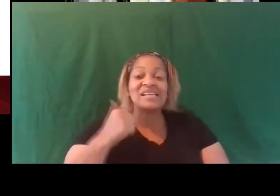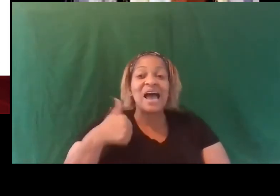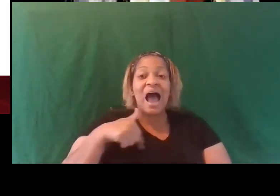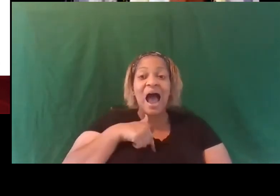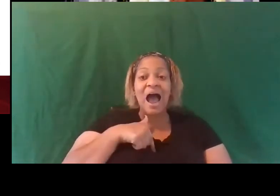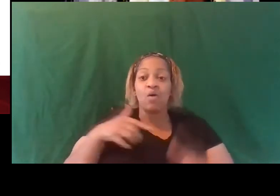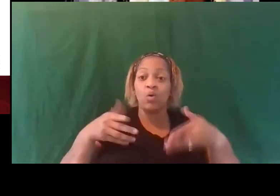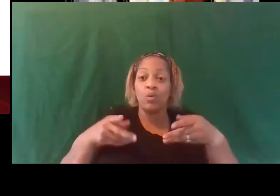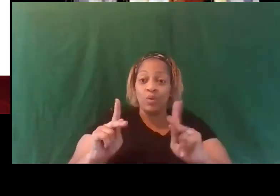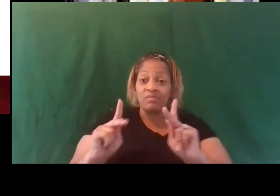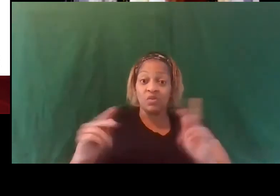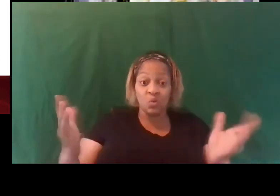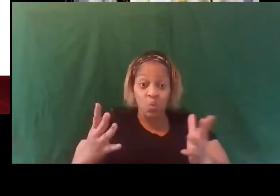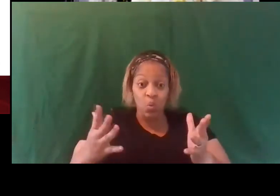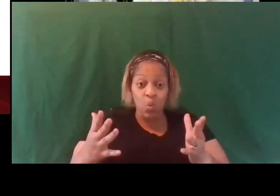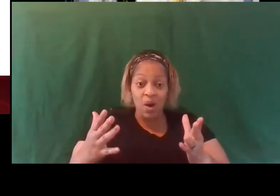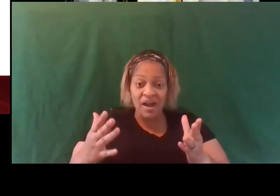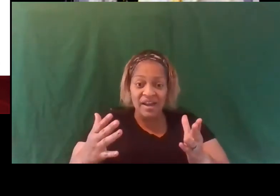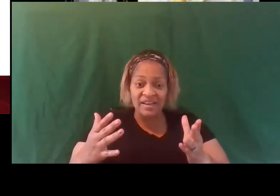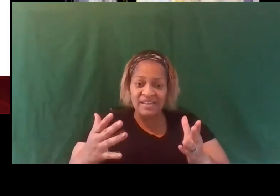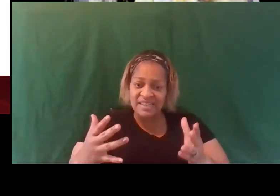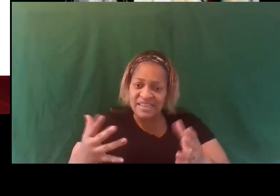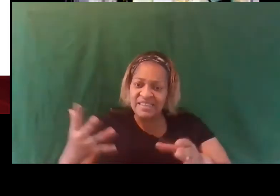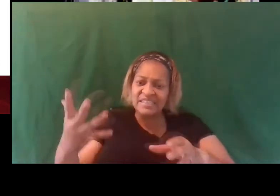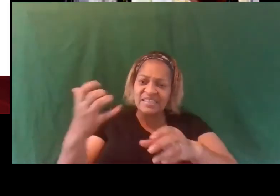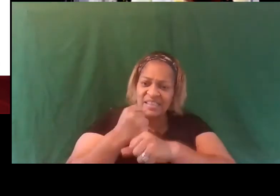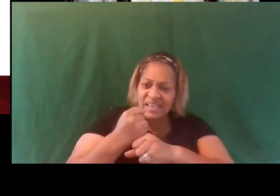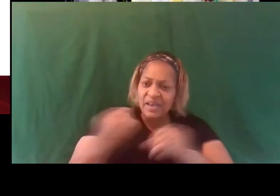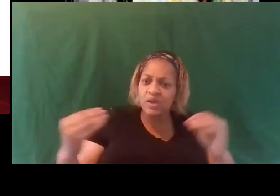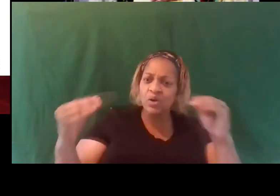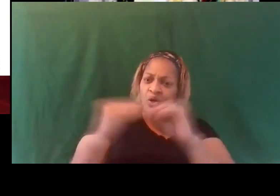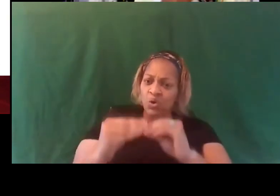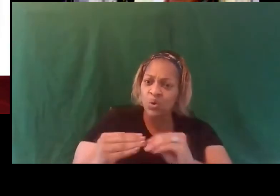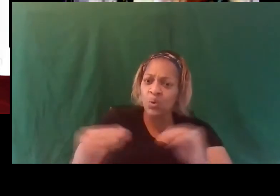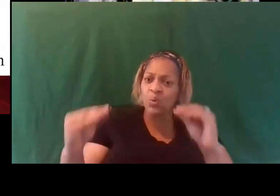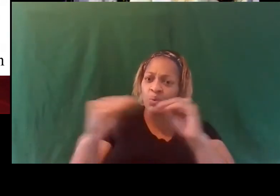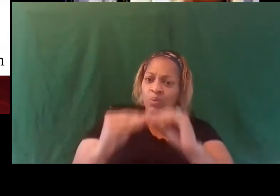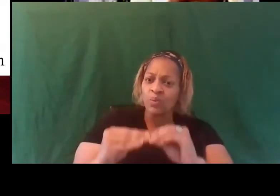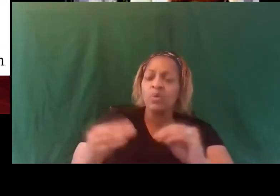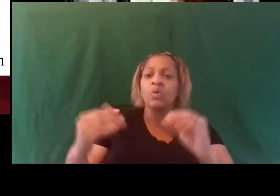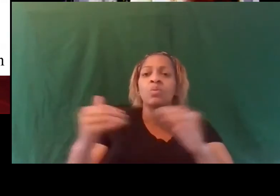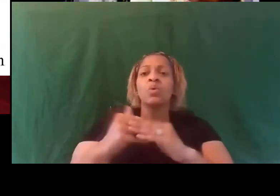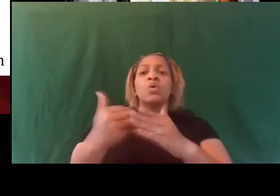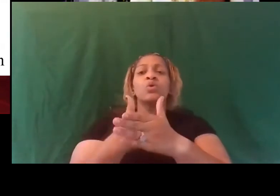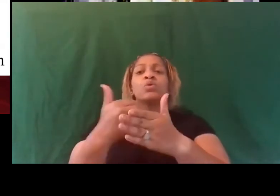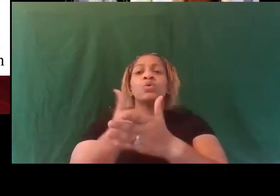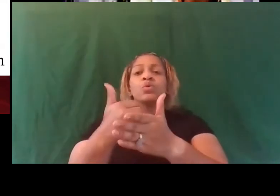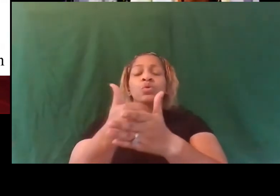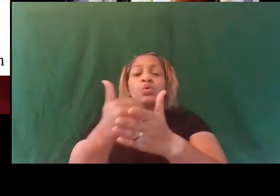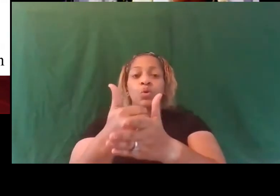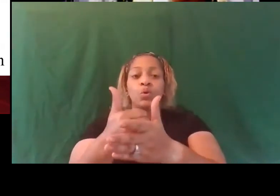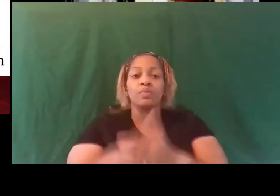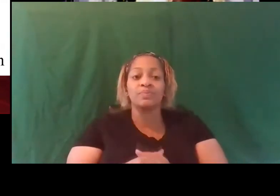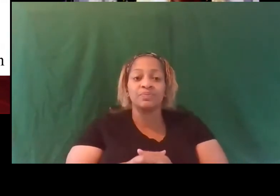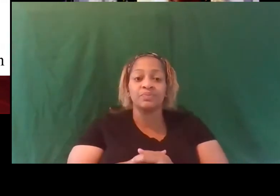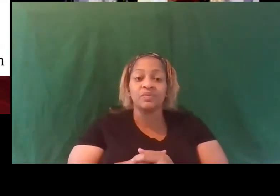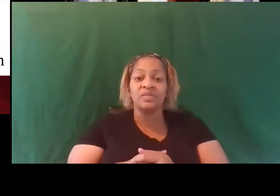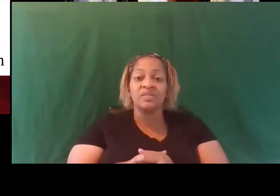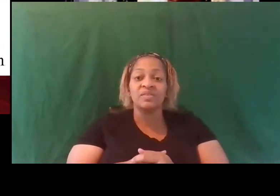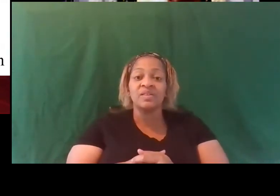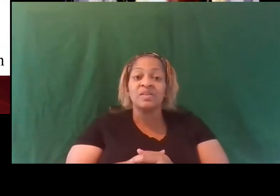being. But it's difficult to do that if we are locked in and bound by non-life-affirming